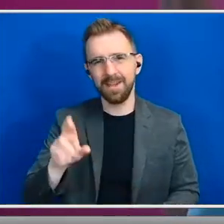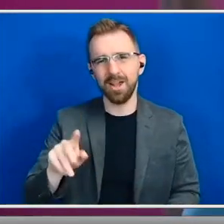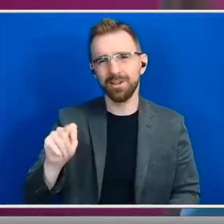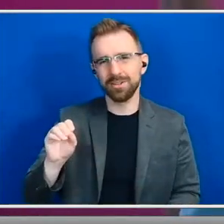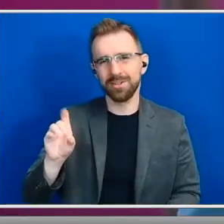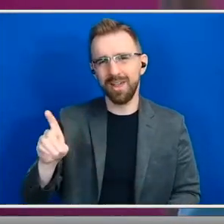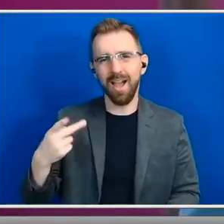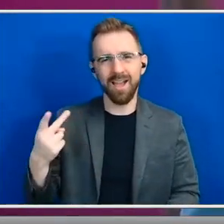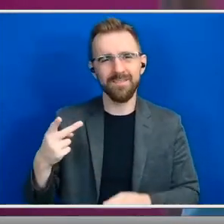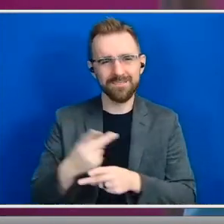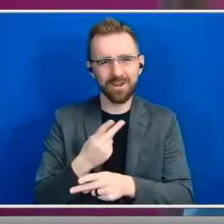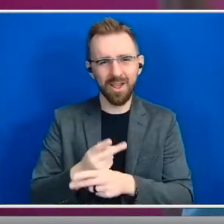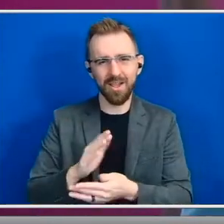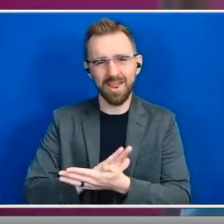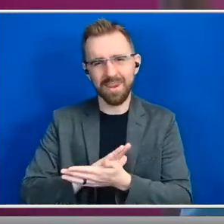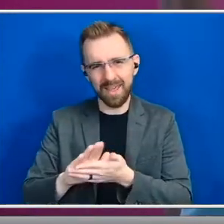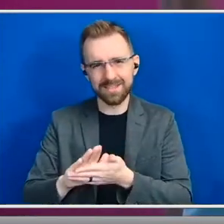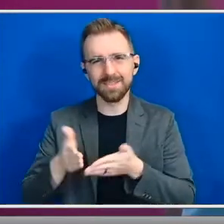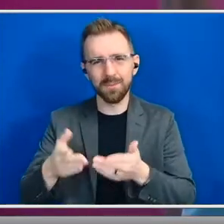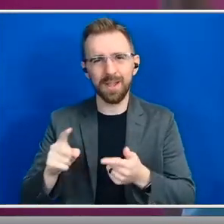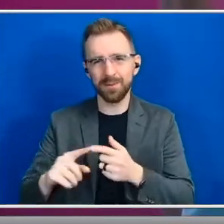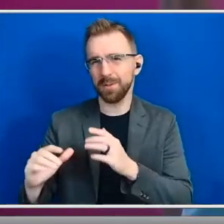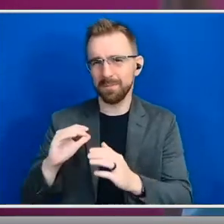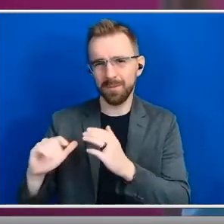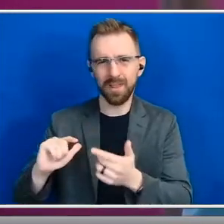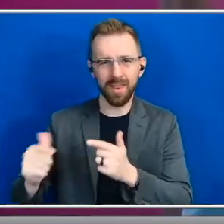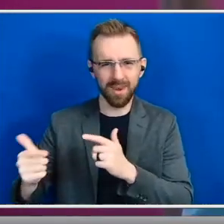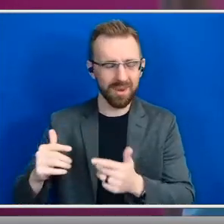nice way to communicate, and, Right. and